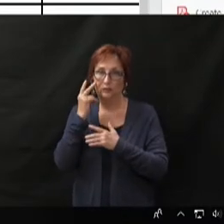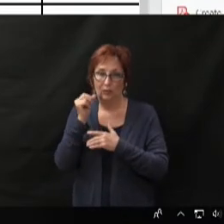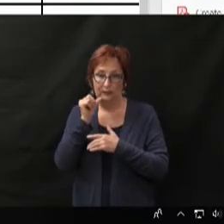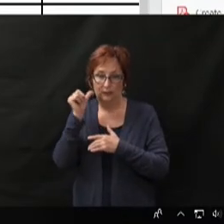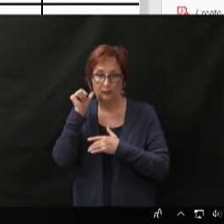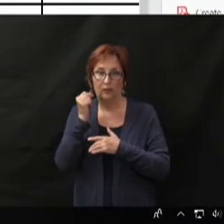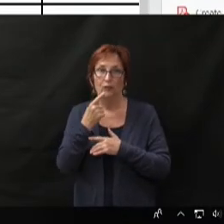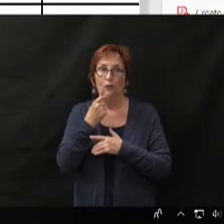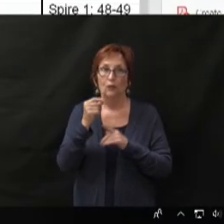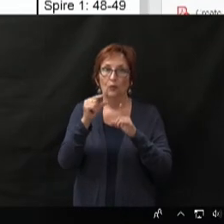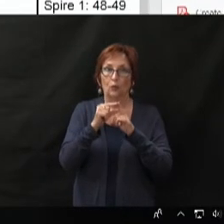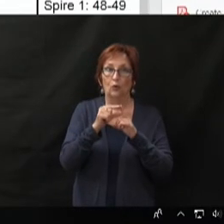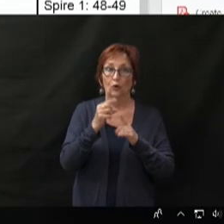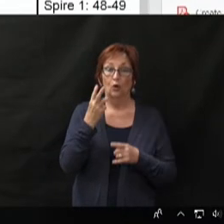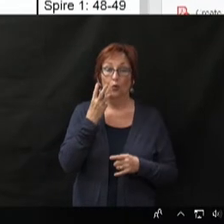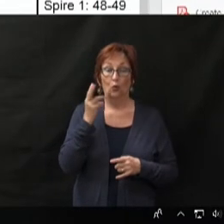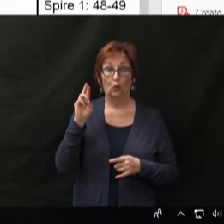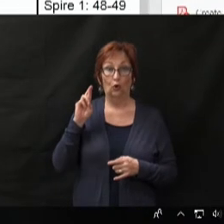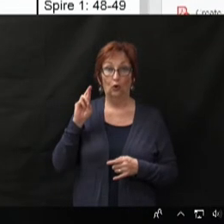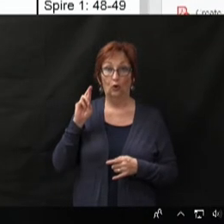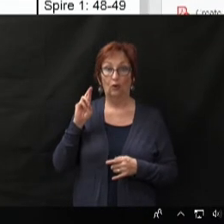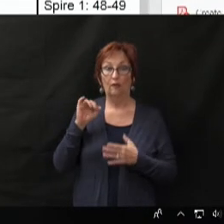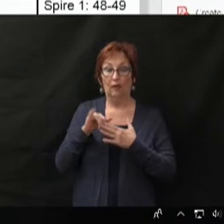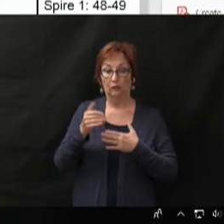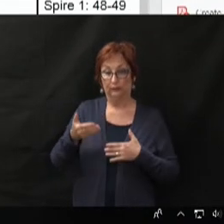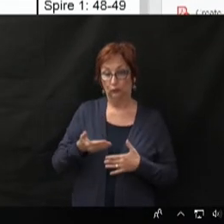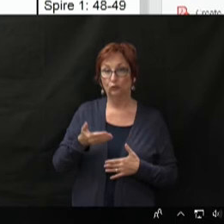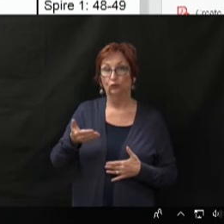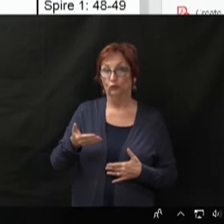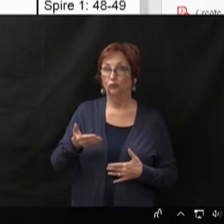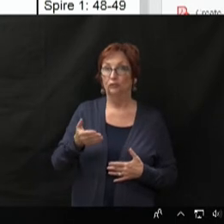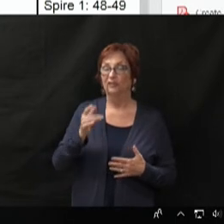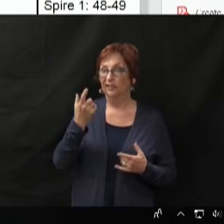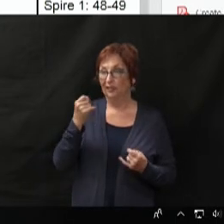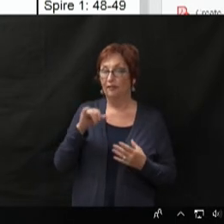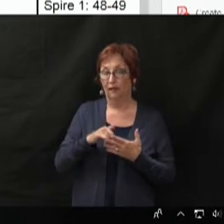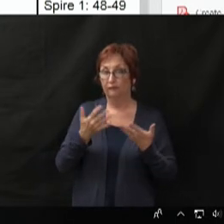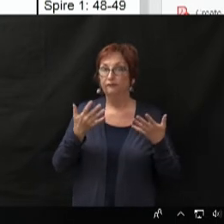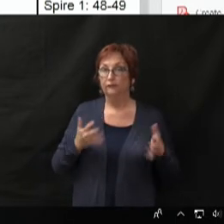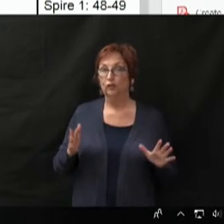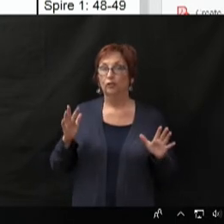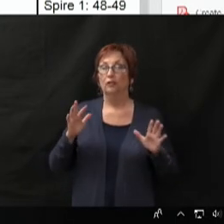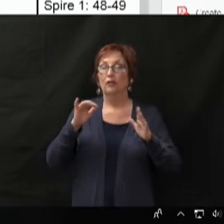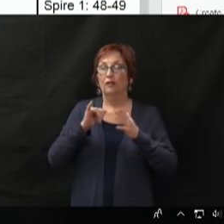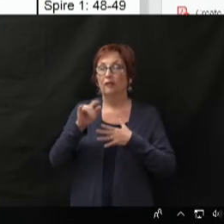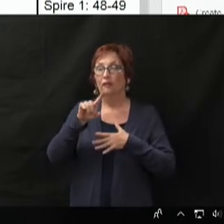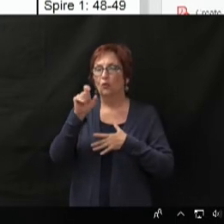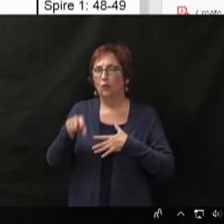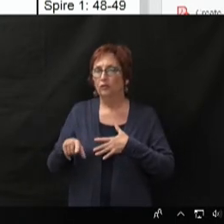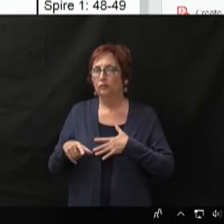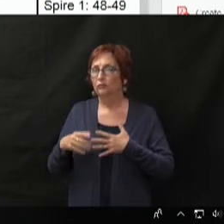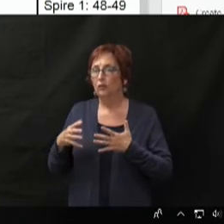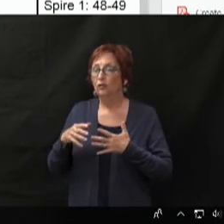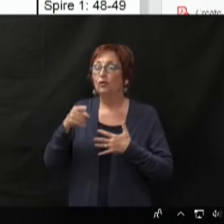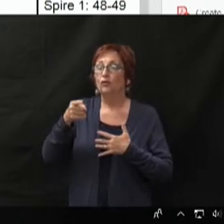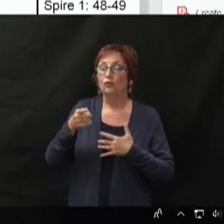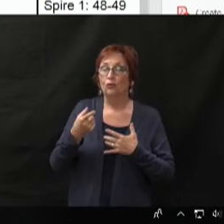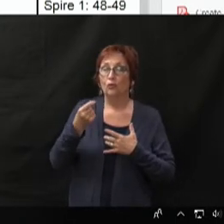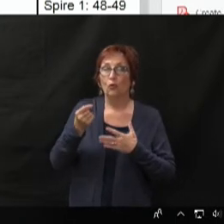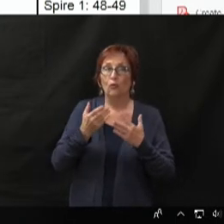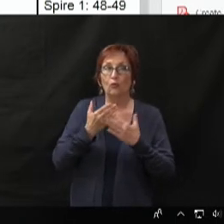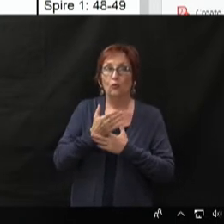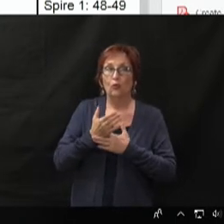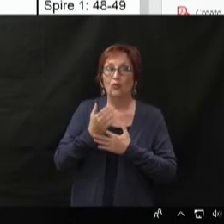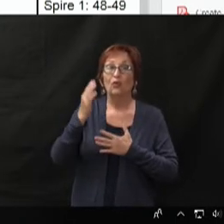the red word were was being introduced, which I just did, And then the question was, do you go through the